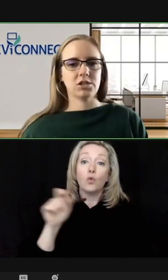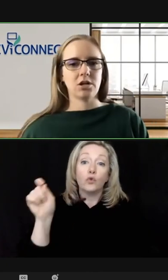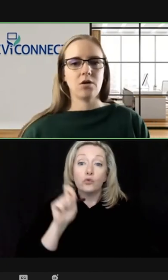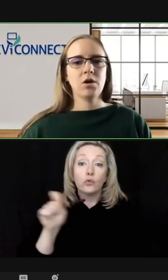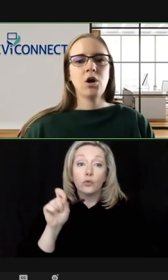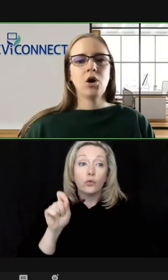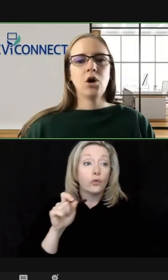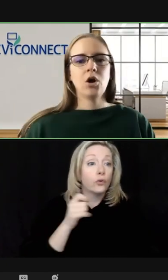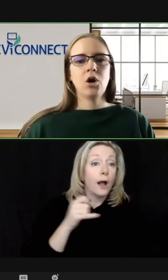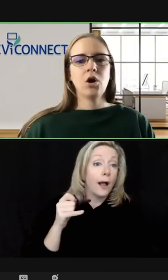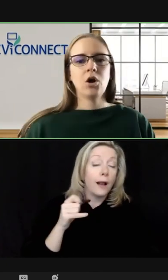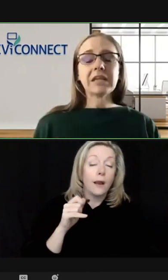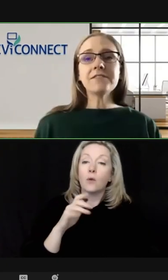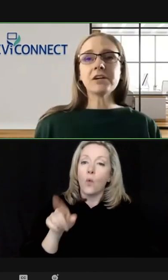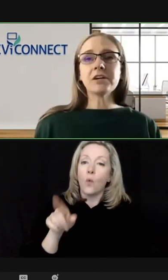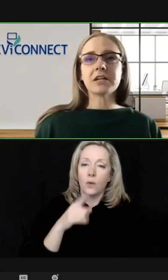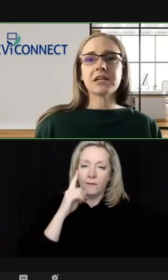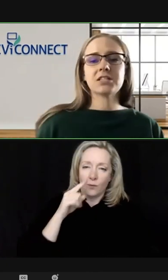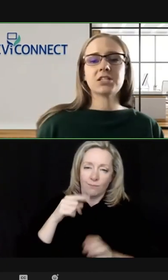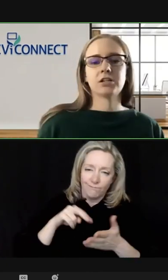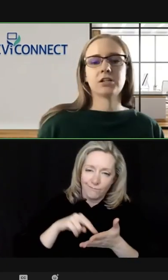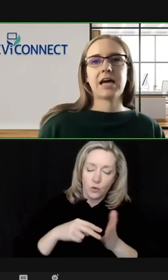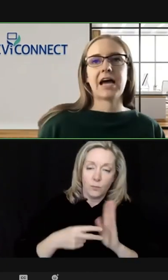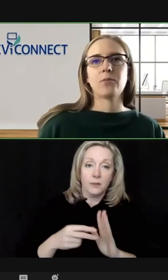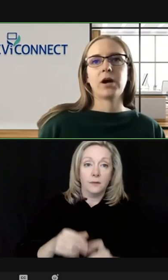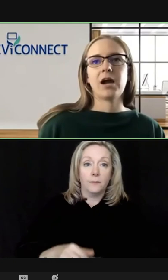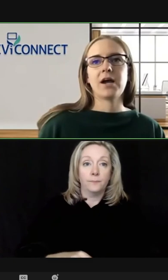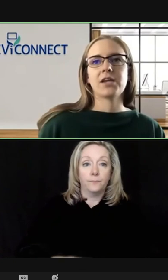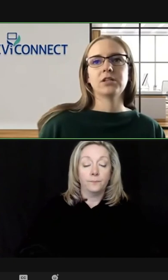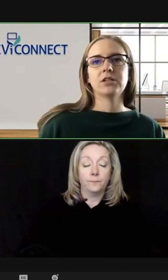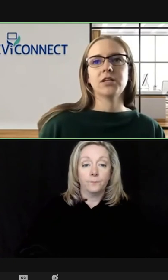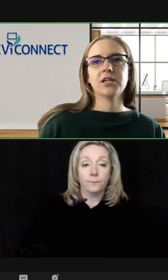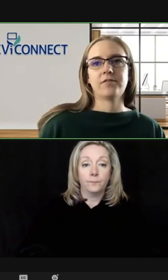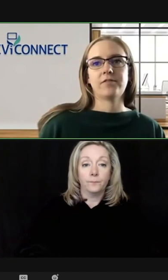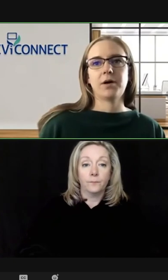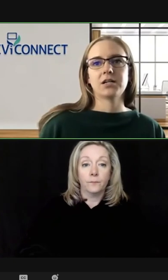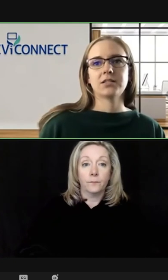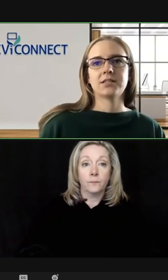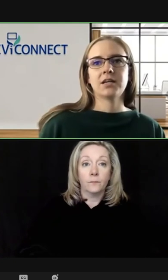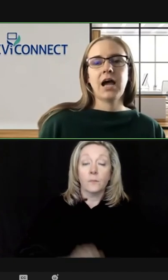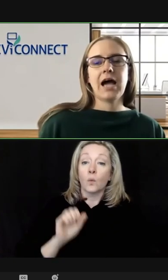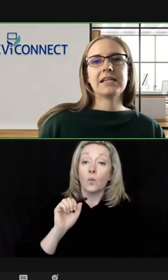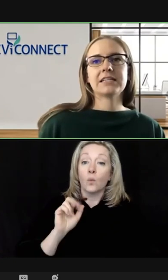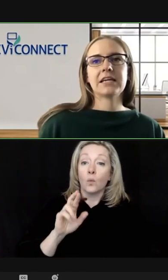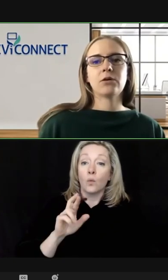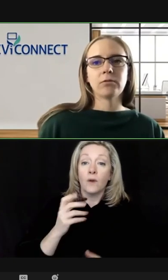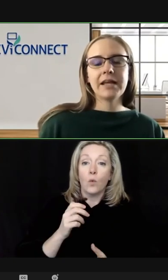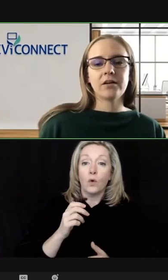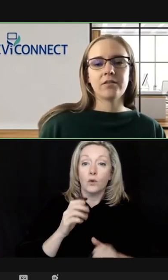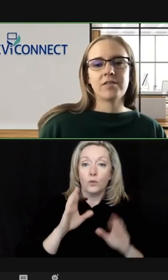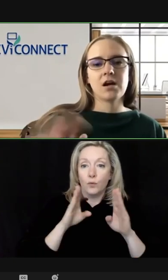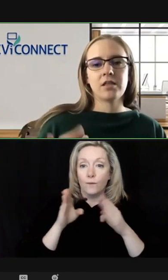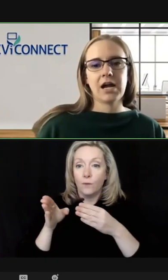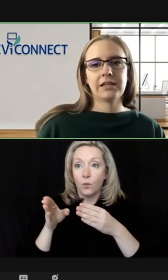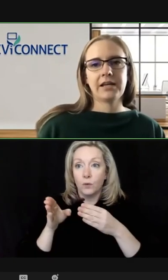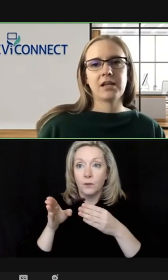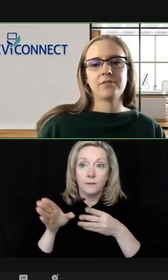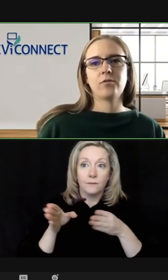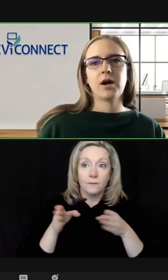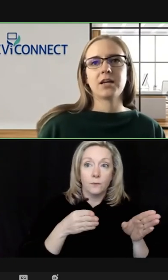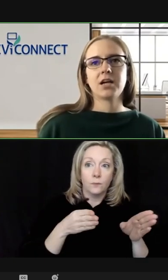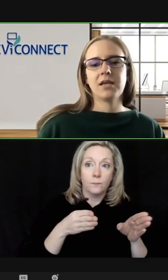their attention to go. Or if there is a certain time where I want you to look in different parts, I need to get rid of the